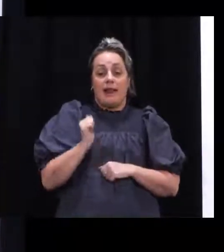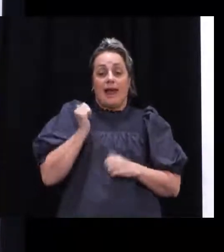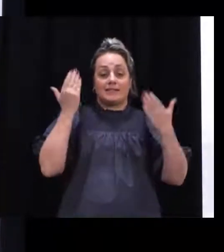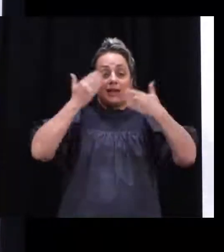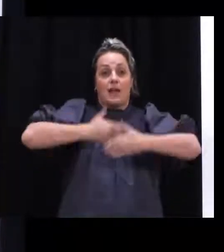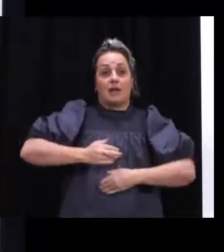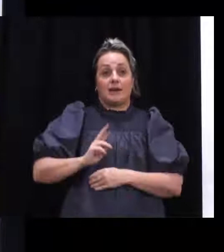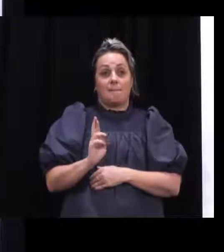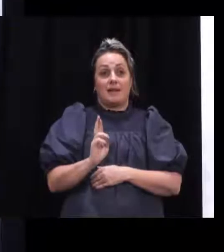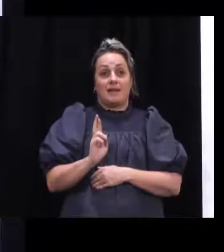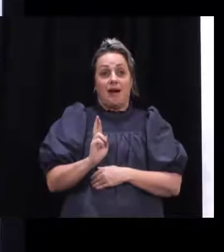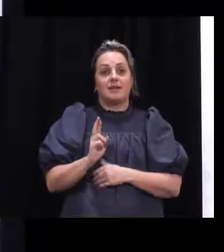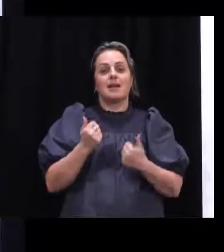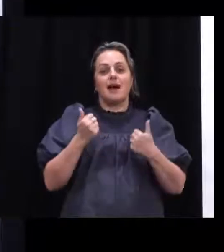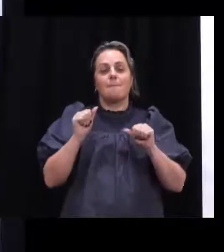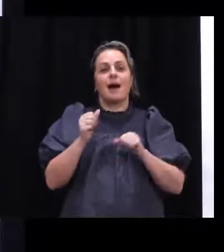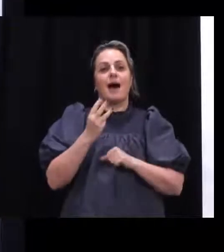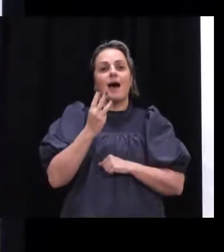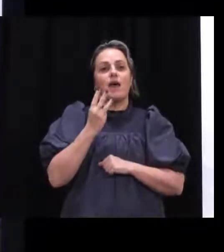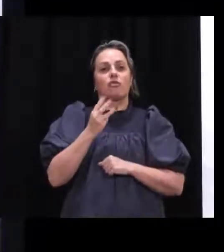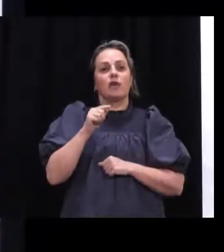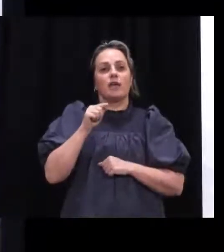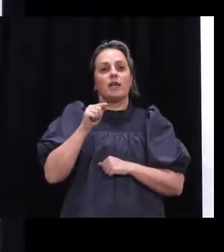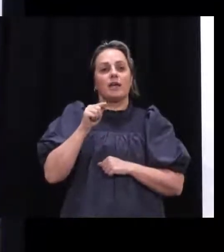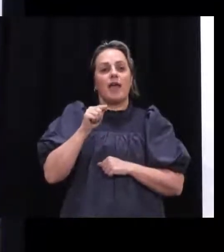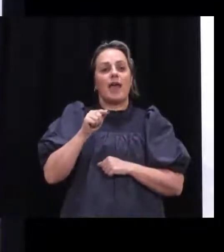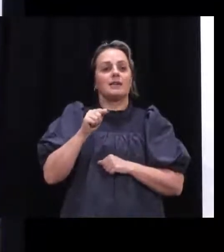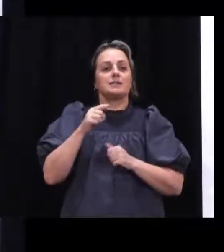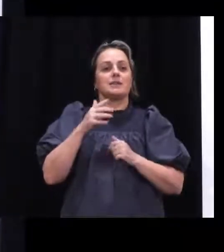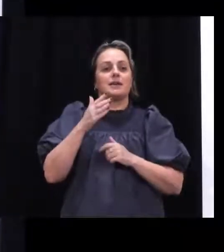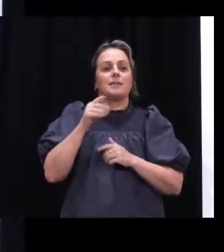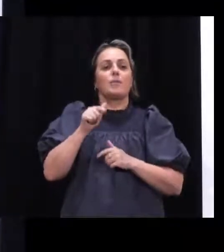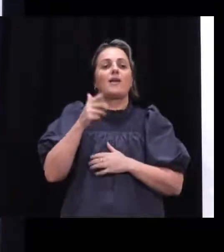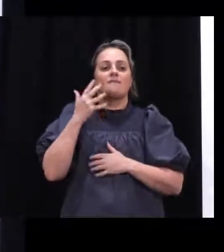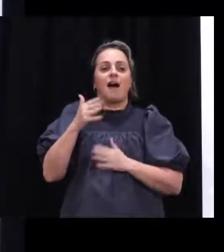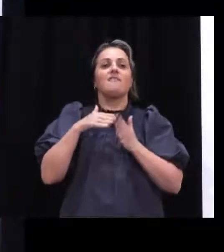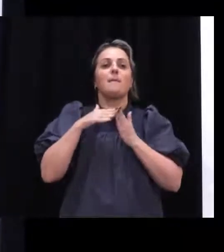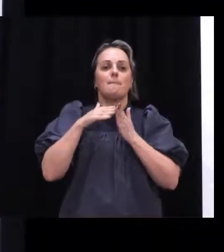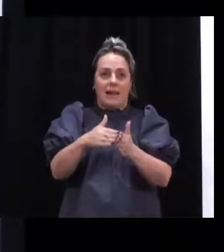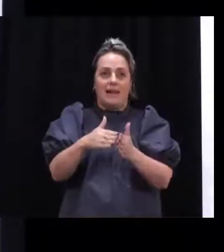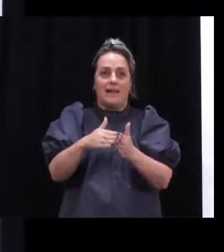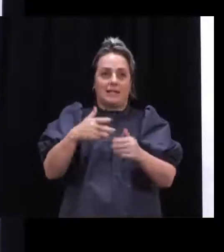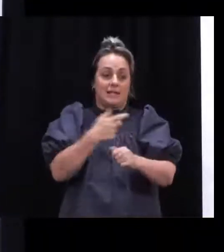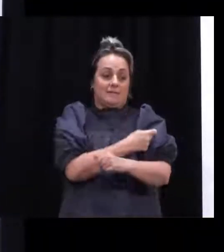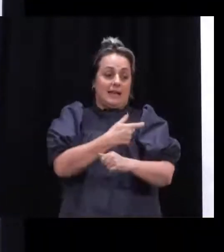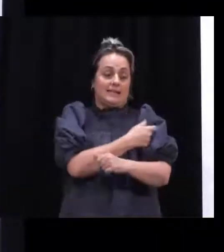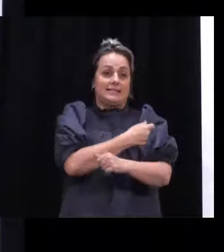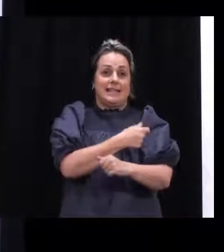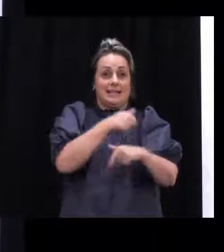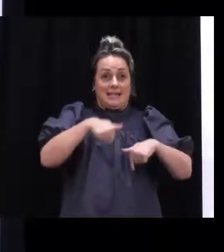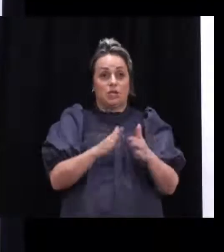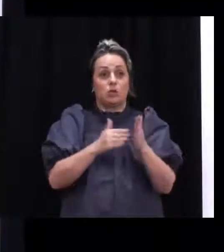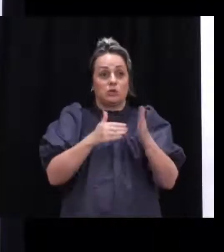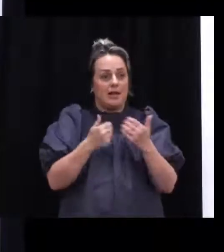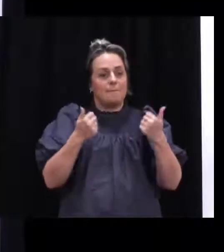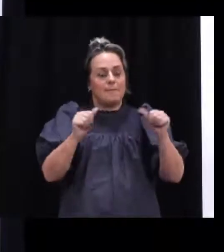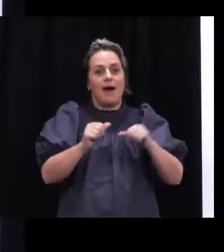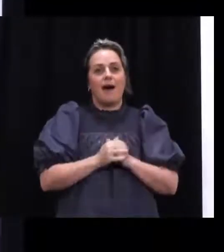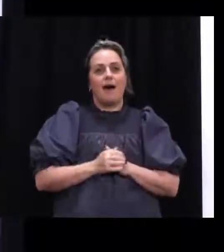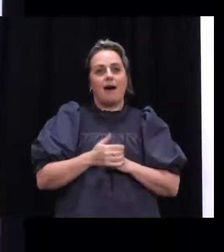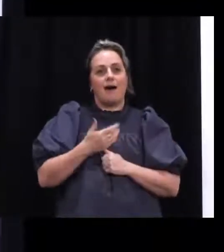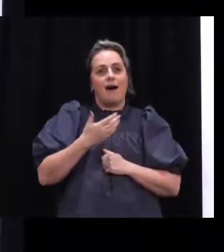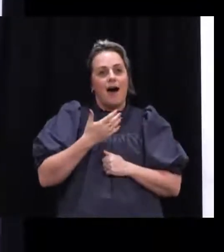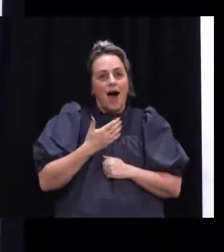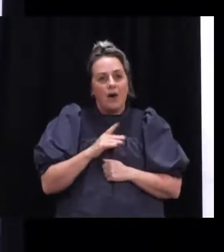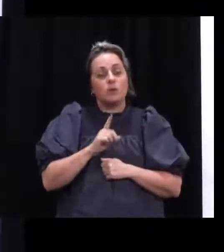night, 3.5 million doses of the Pfizer vaccine have been administered in New Zealand. I do want to acknowledge that the